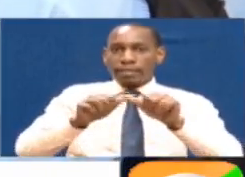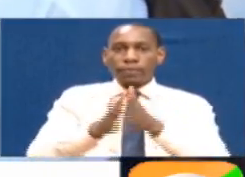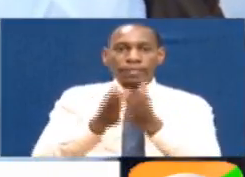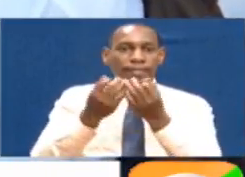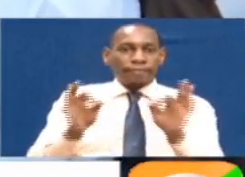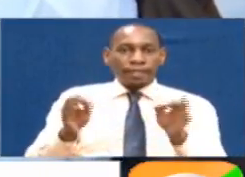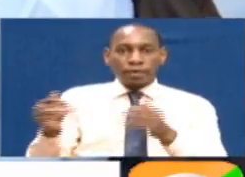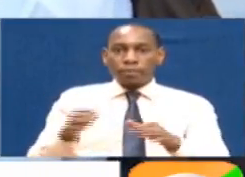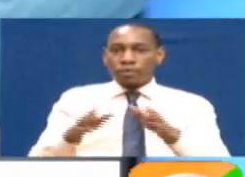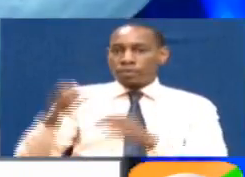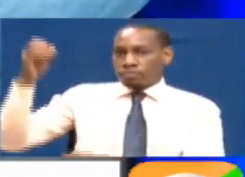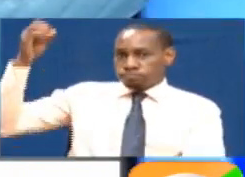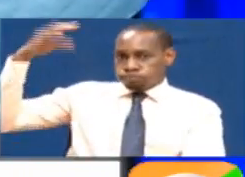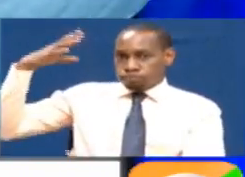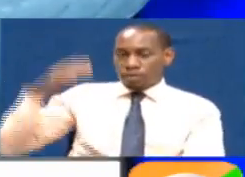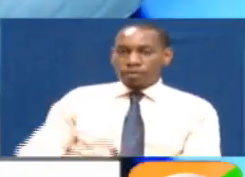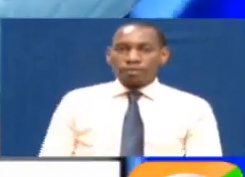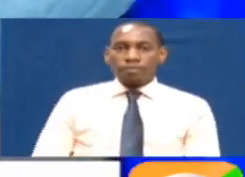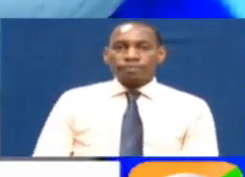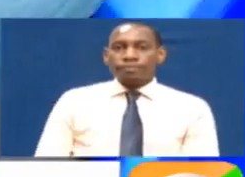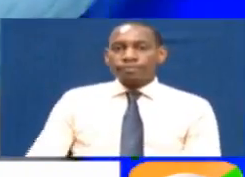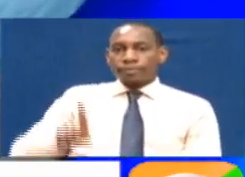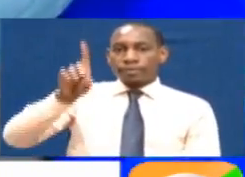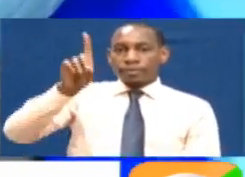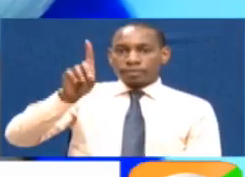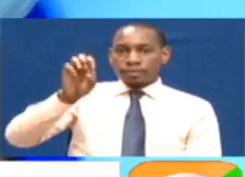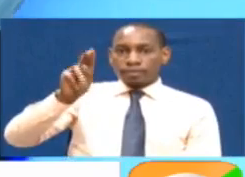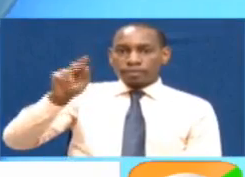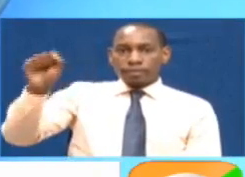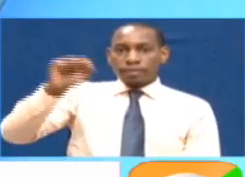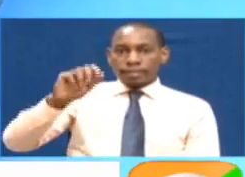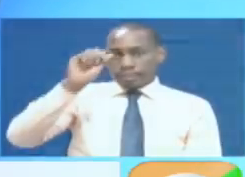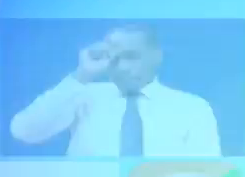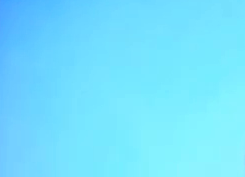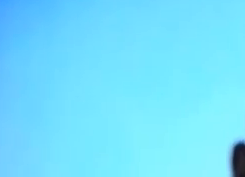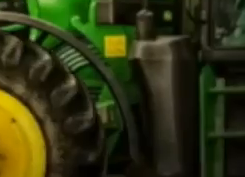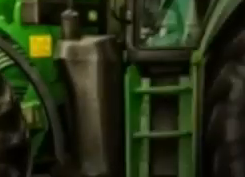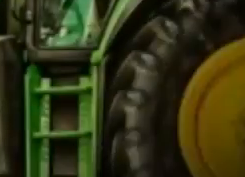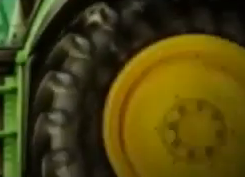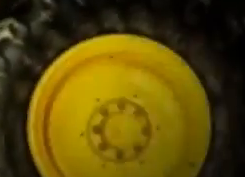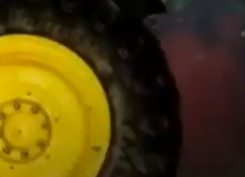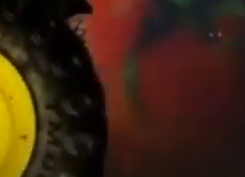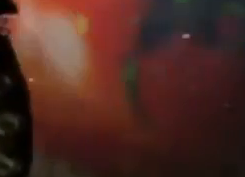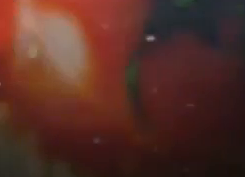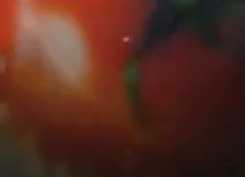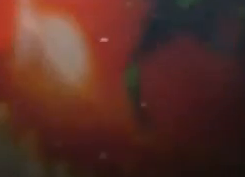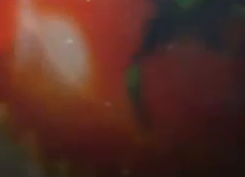free source of energy. Denis Otieno, Smart Farm.